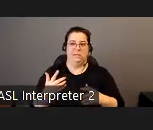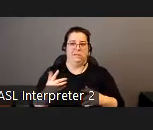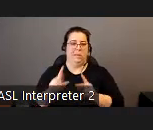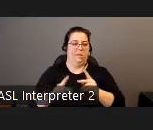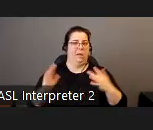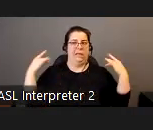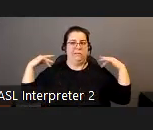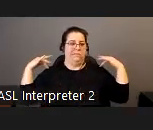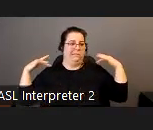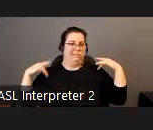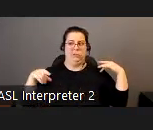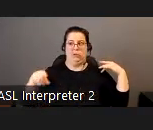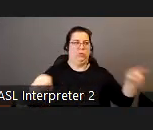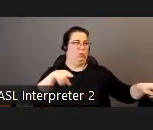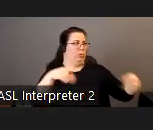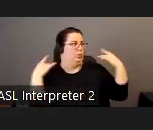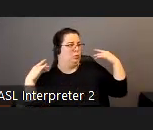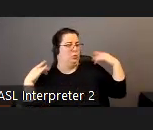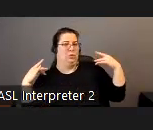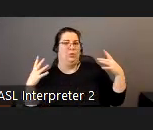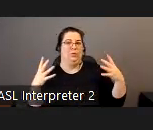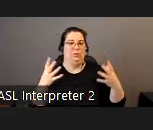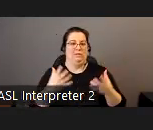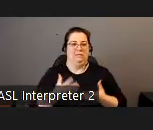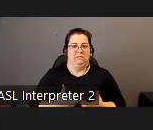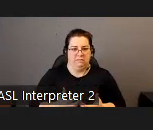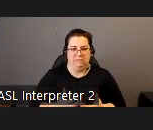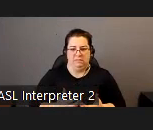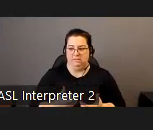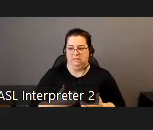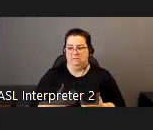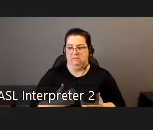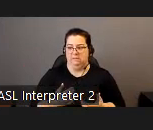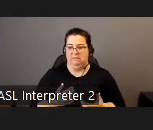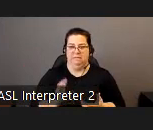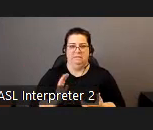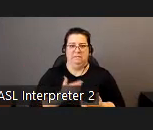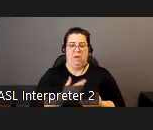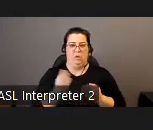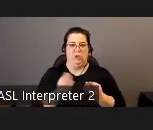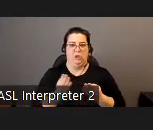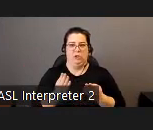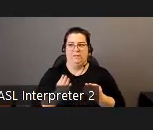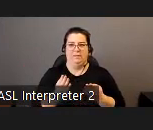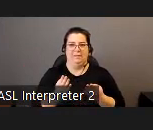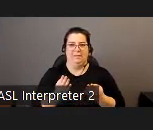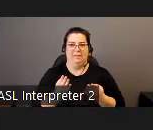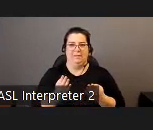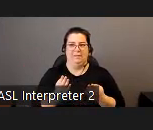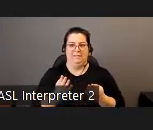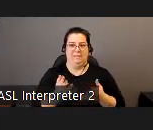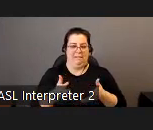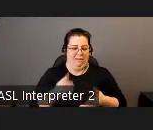mandated services kind of end up holding the bag. You know, our entire service system, our violence